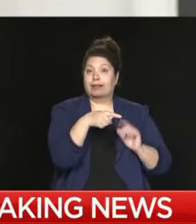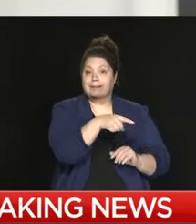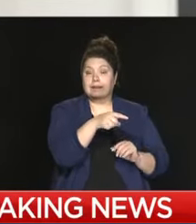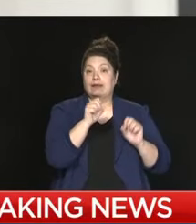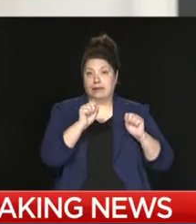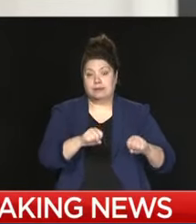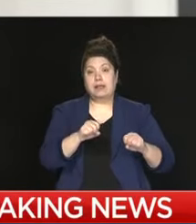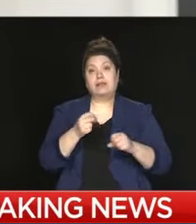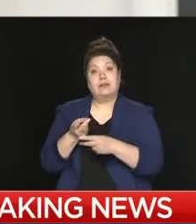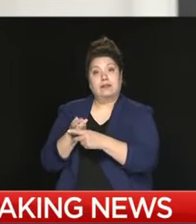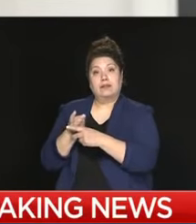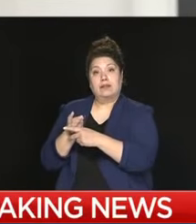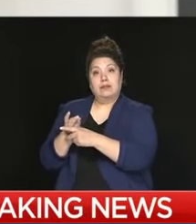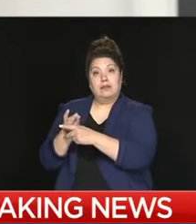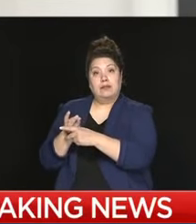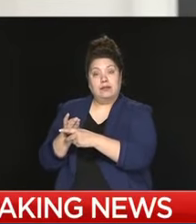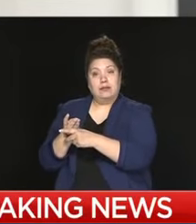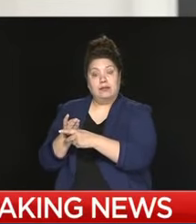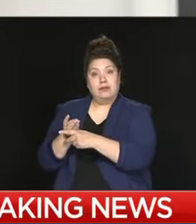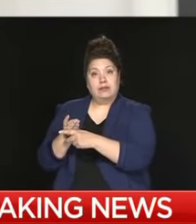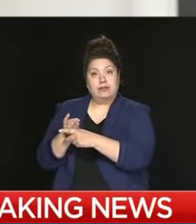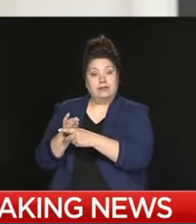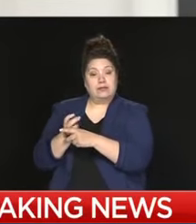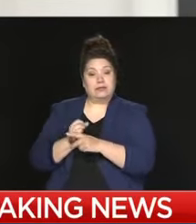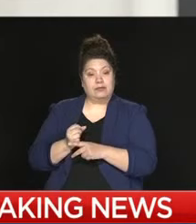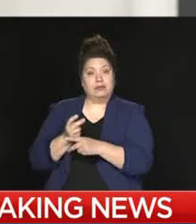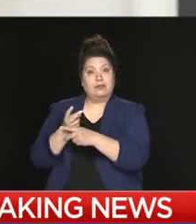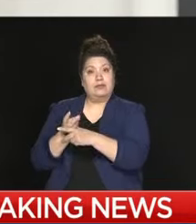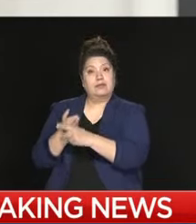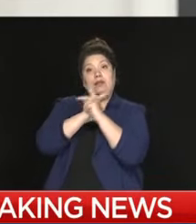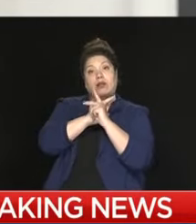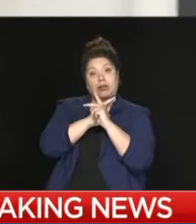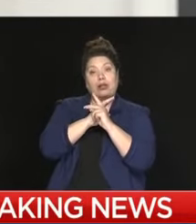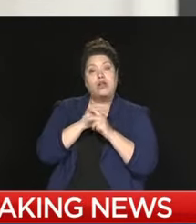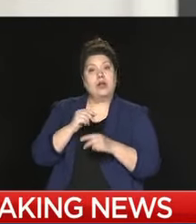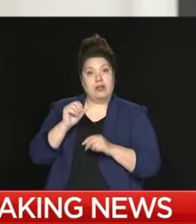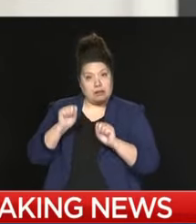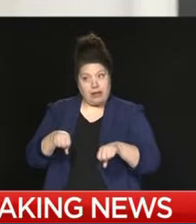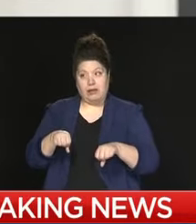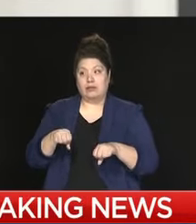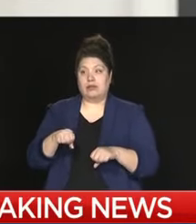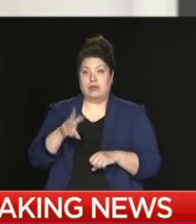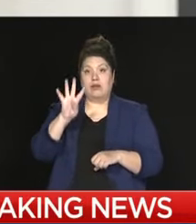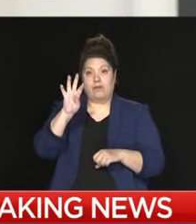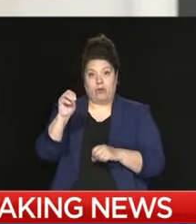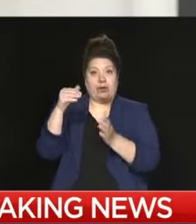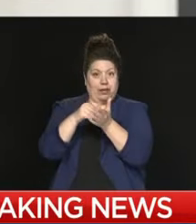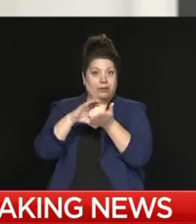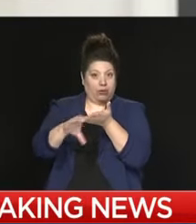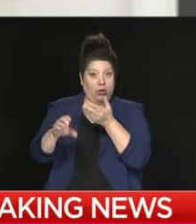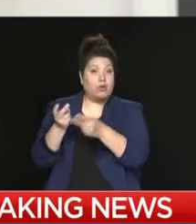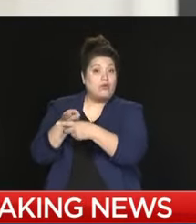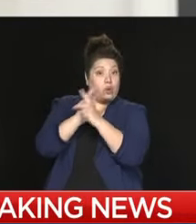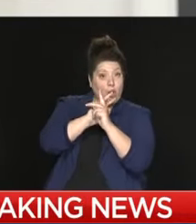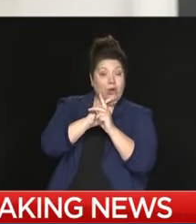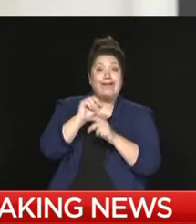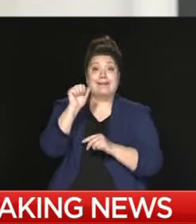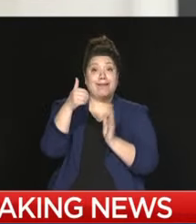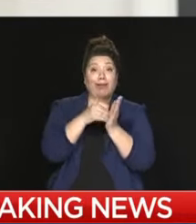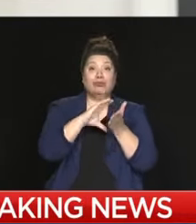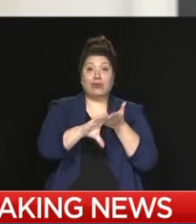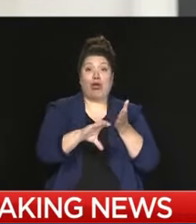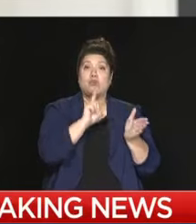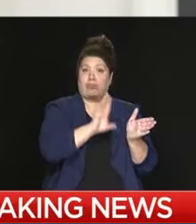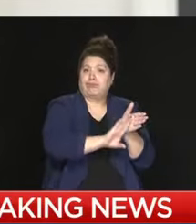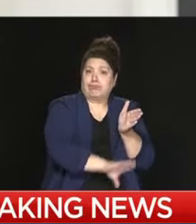that $10,000 of forgivable loans with a total of $40,000 available from